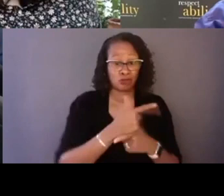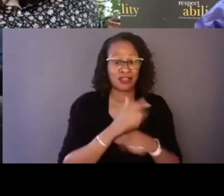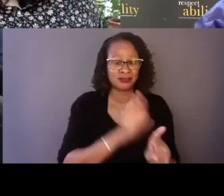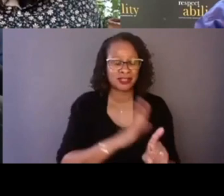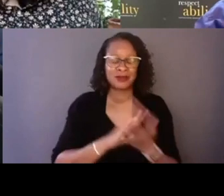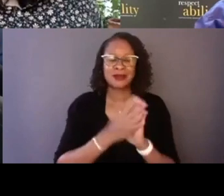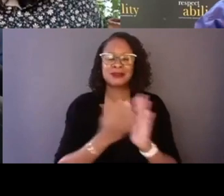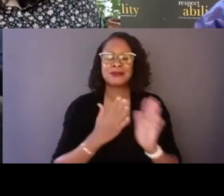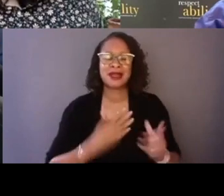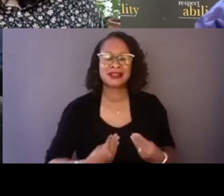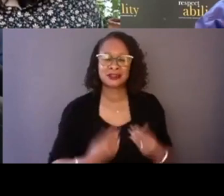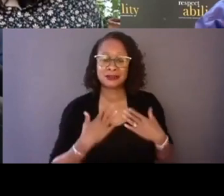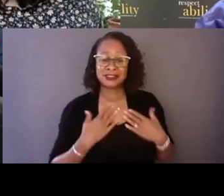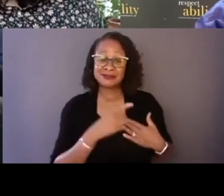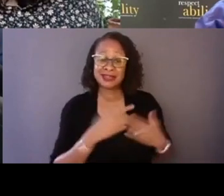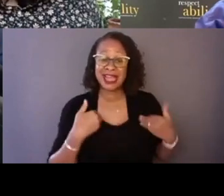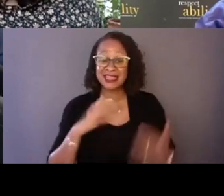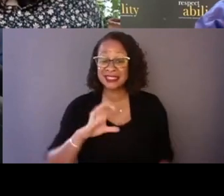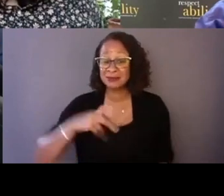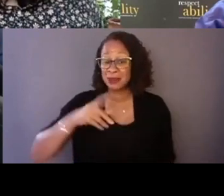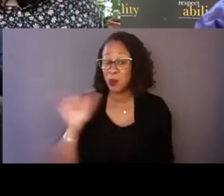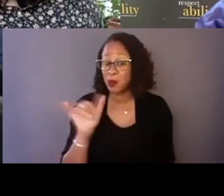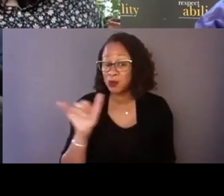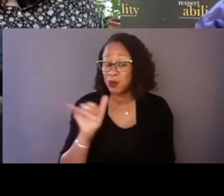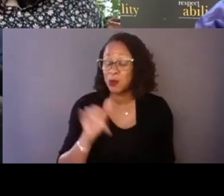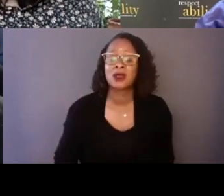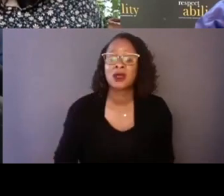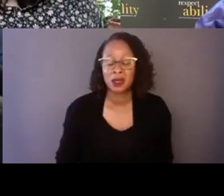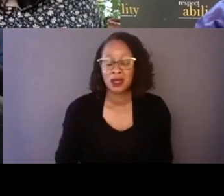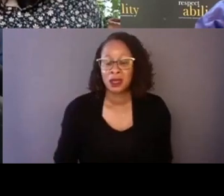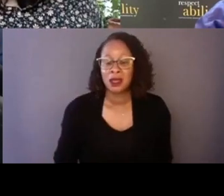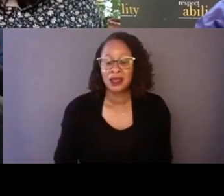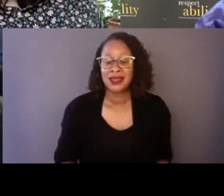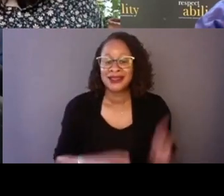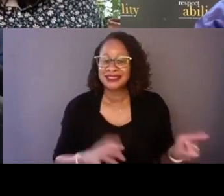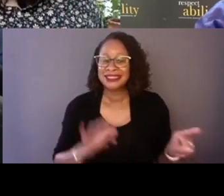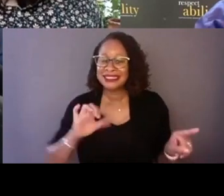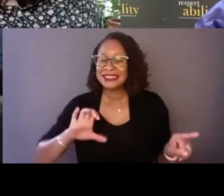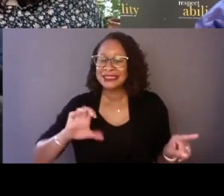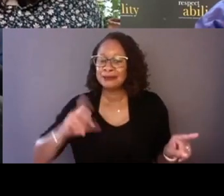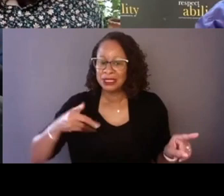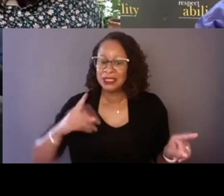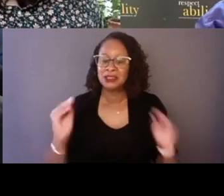because he has cerebral palsy too, but his CP is more